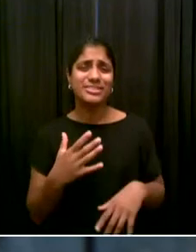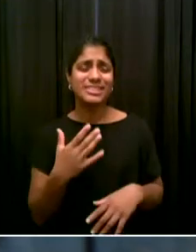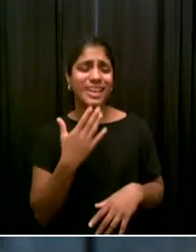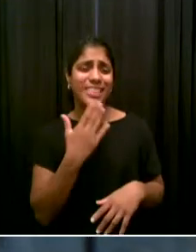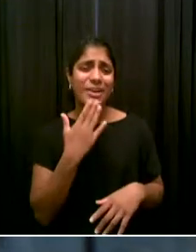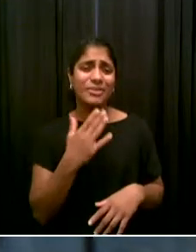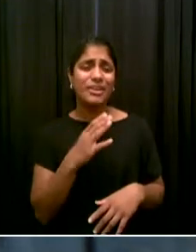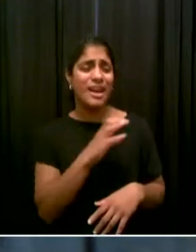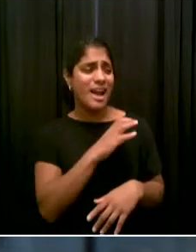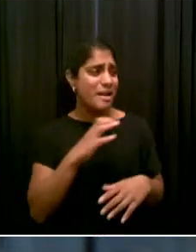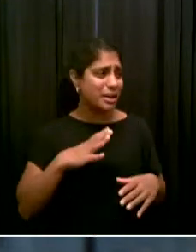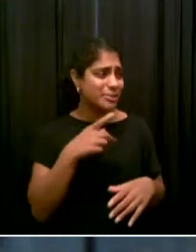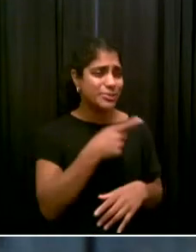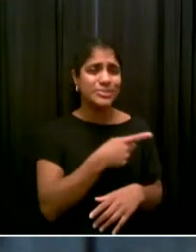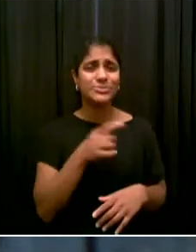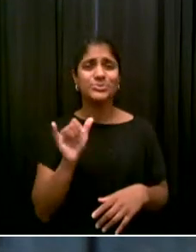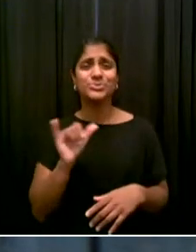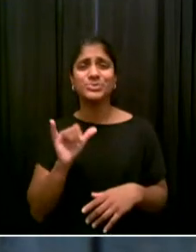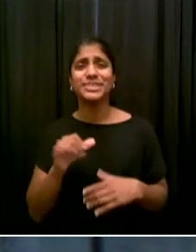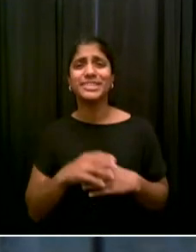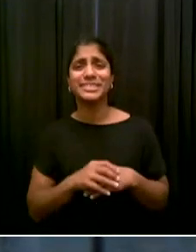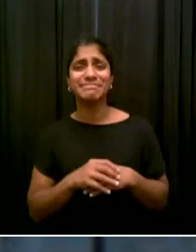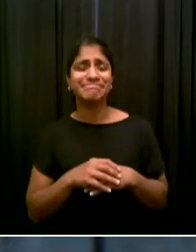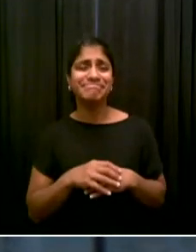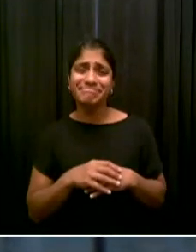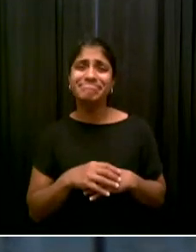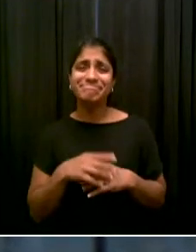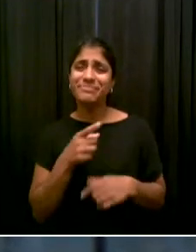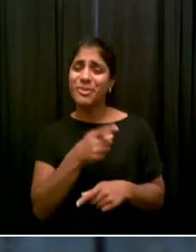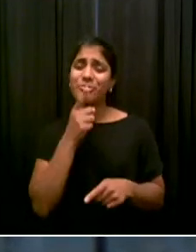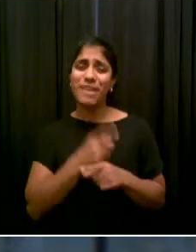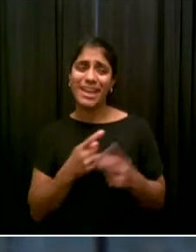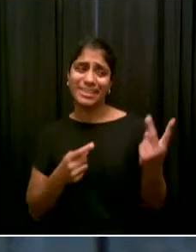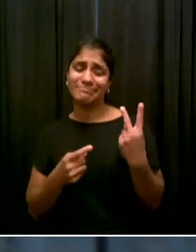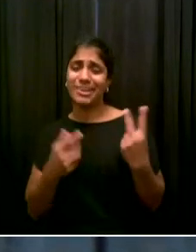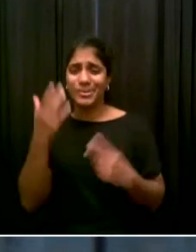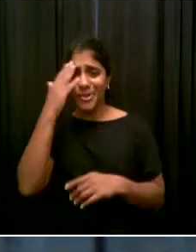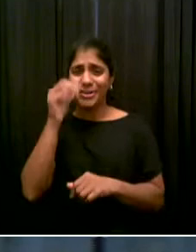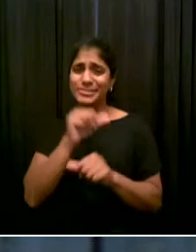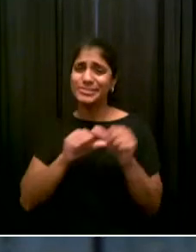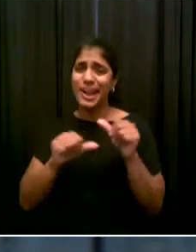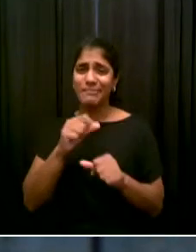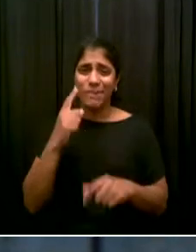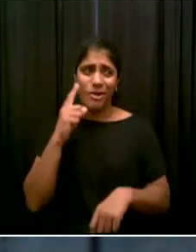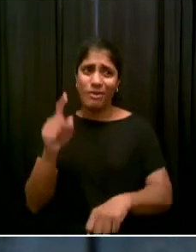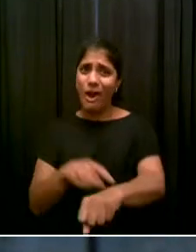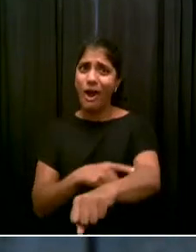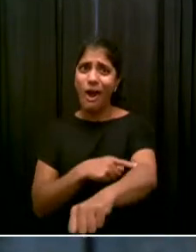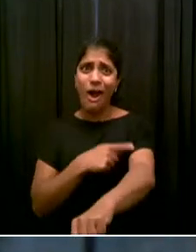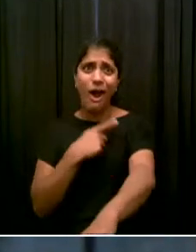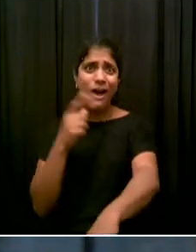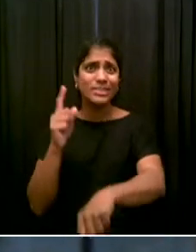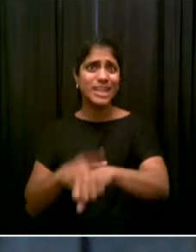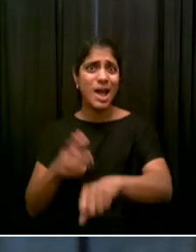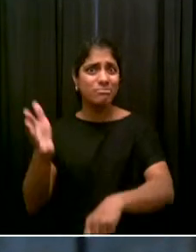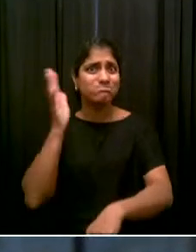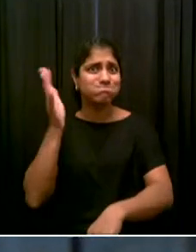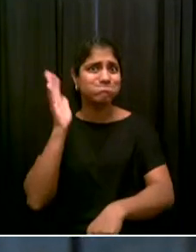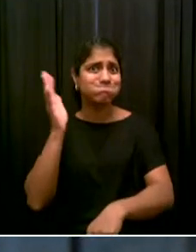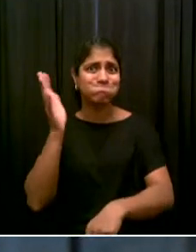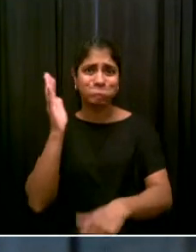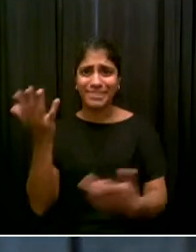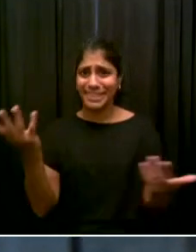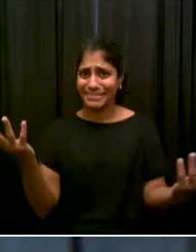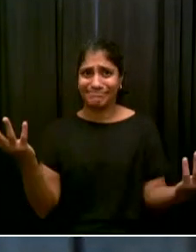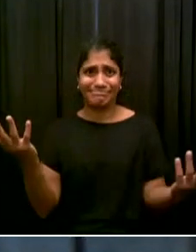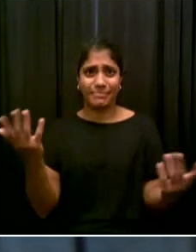time, dating back, sitting here in this building, in the Blue Room, dating back to your service to Mayor Dinkins. Then, of course,